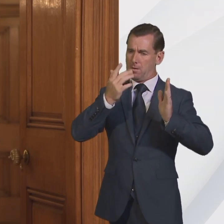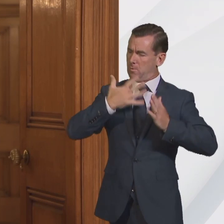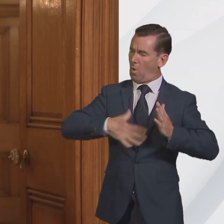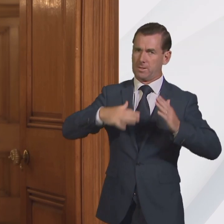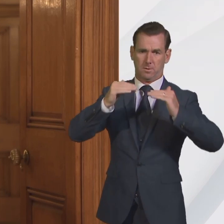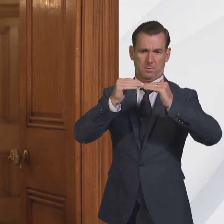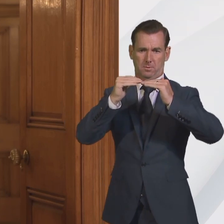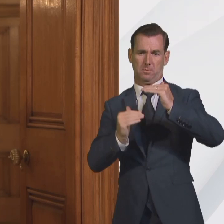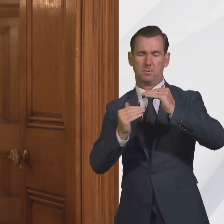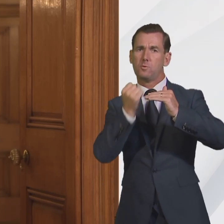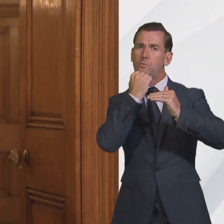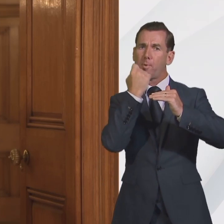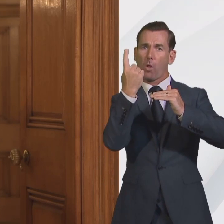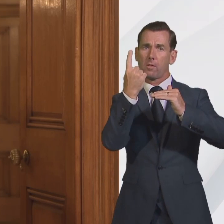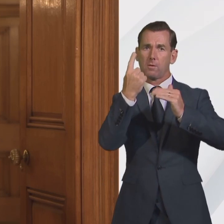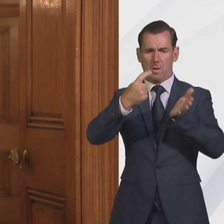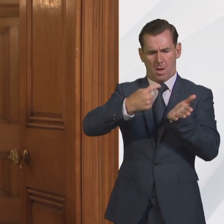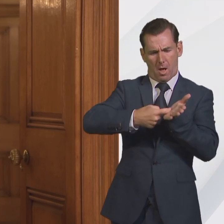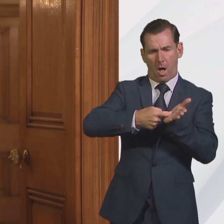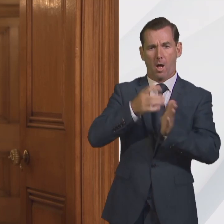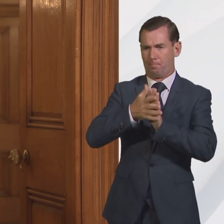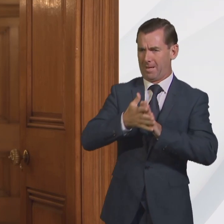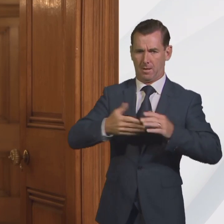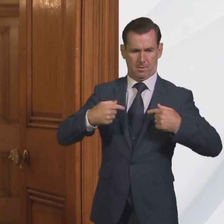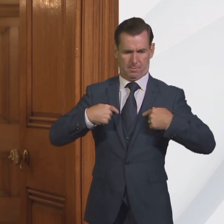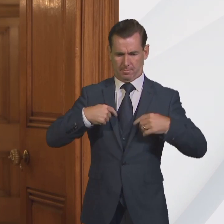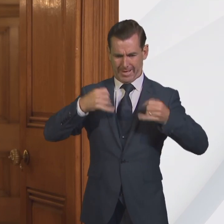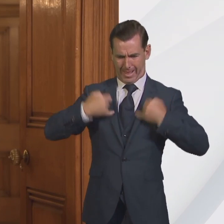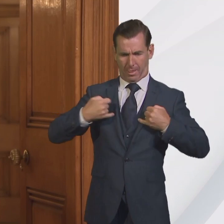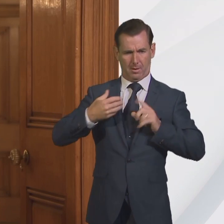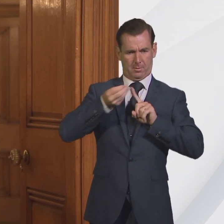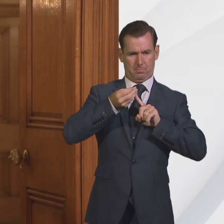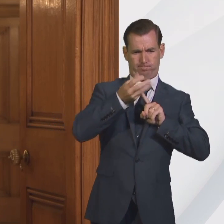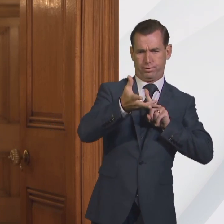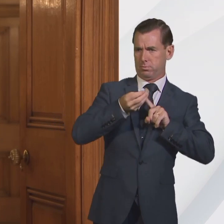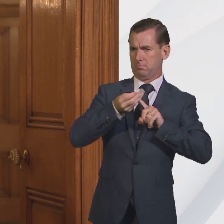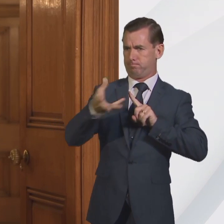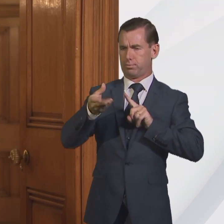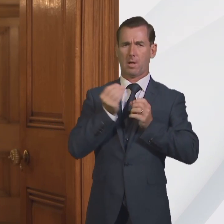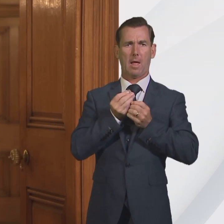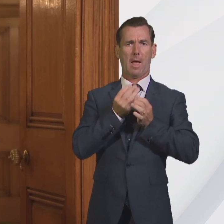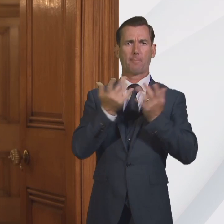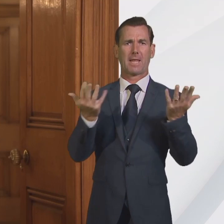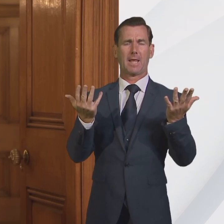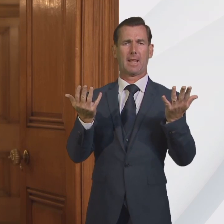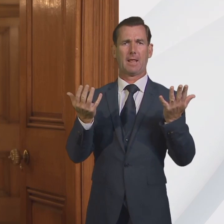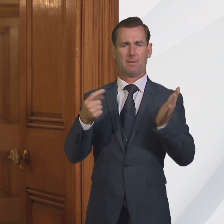1. R is the average number of additional people infected by each infected